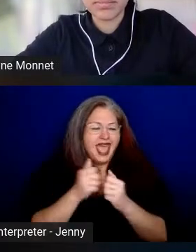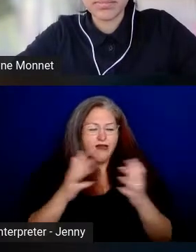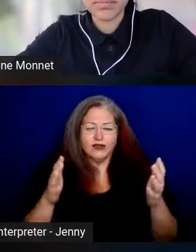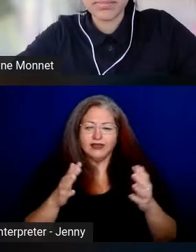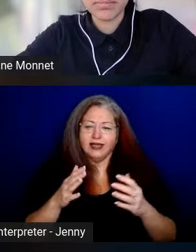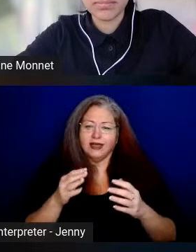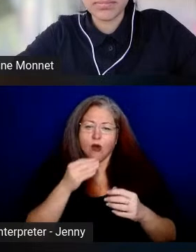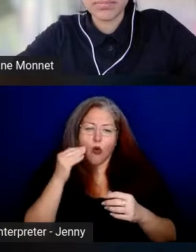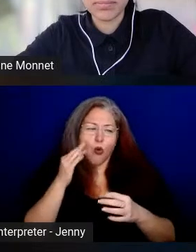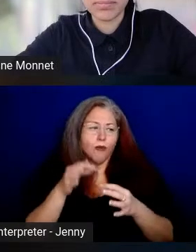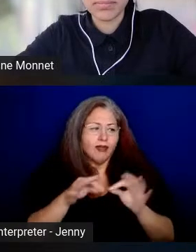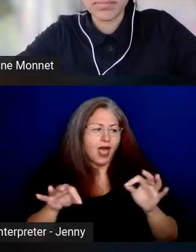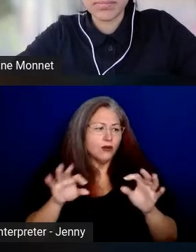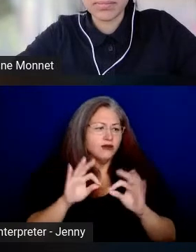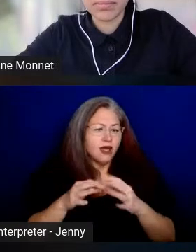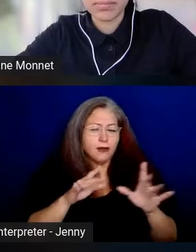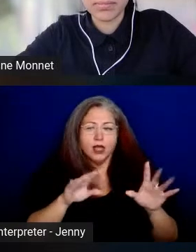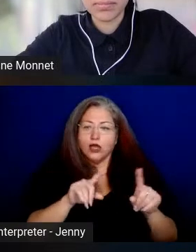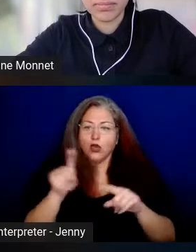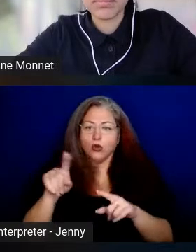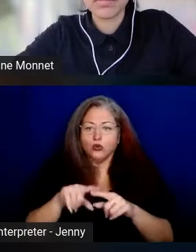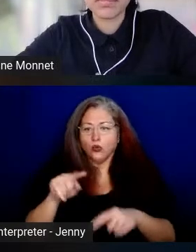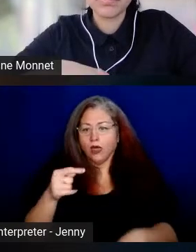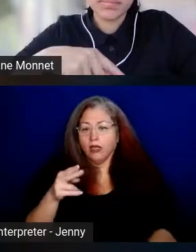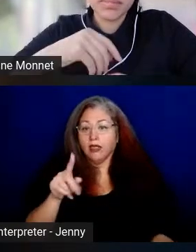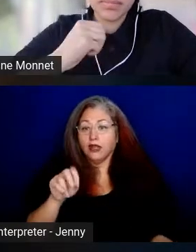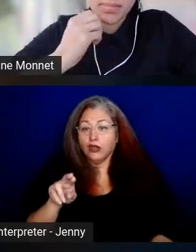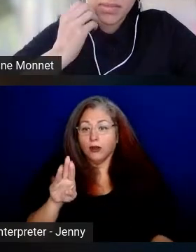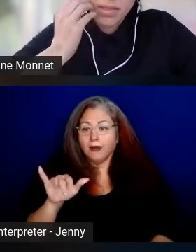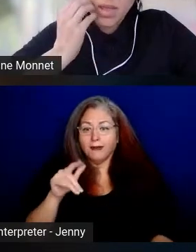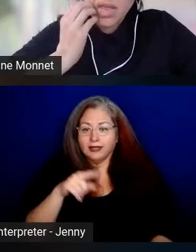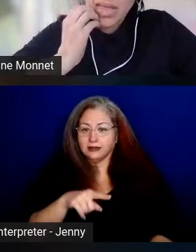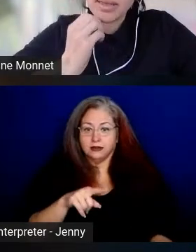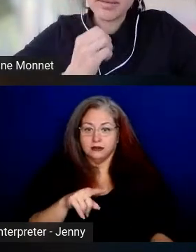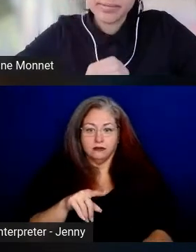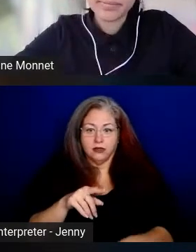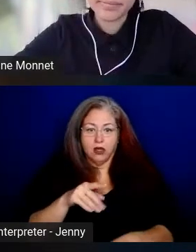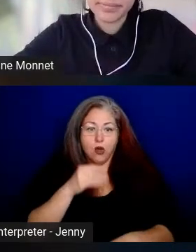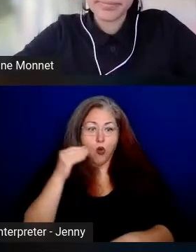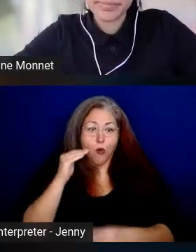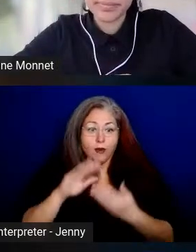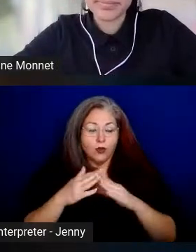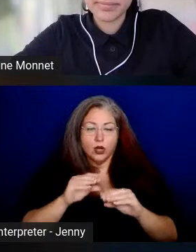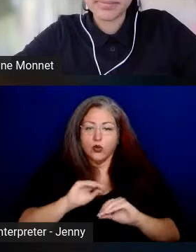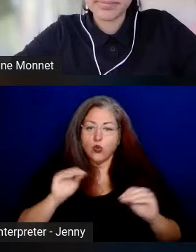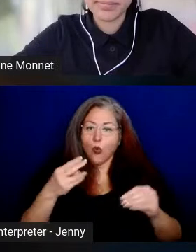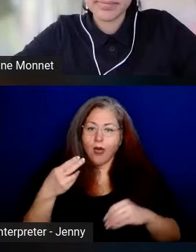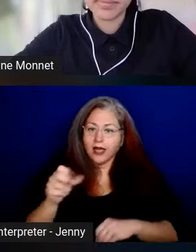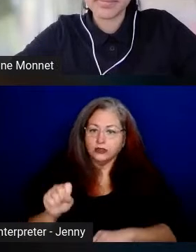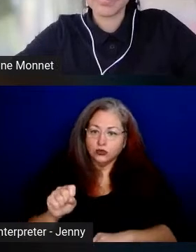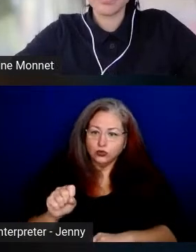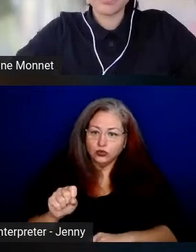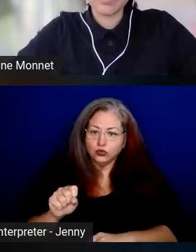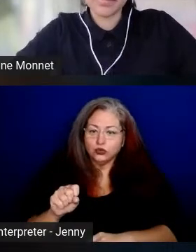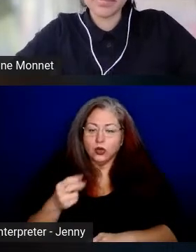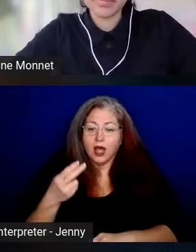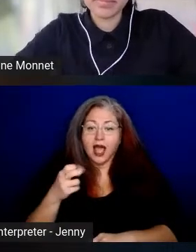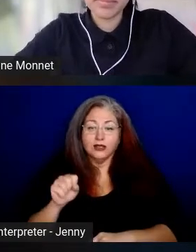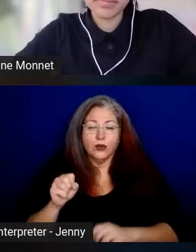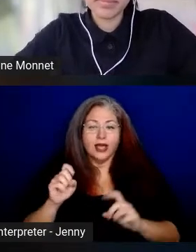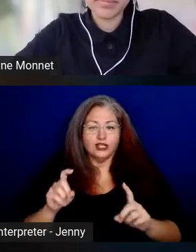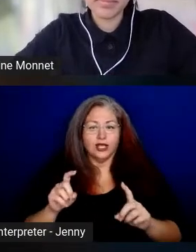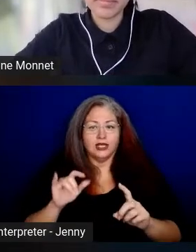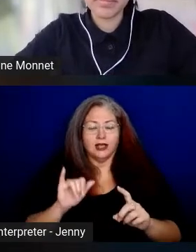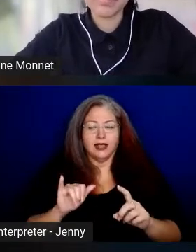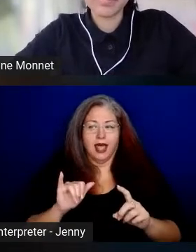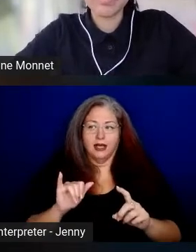they knew, and go to Thunder Bay because they don't have high schools in their home communities. Right. You know, high school education is a